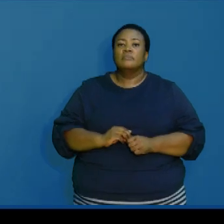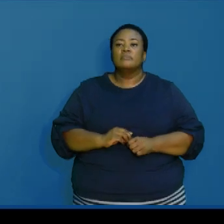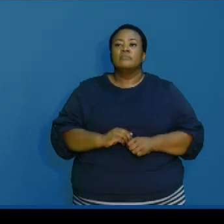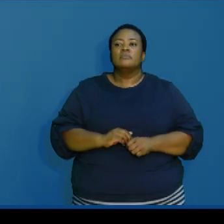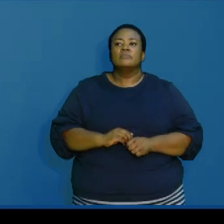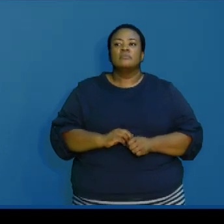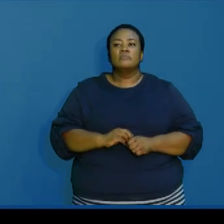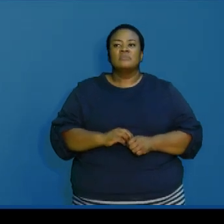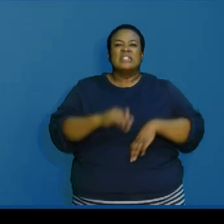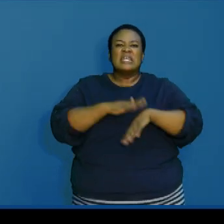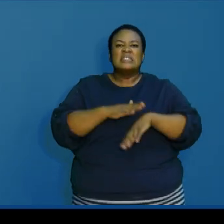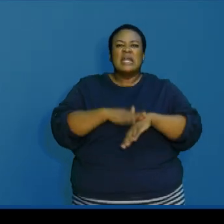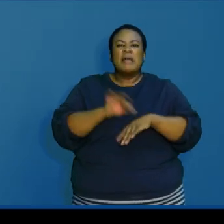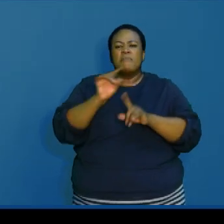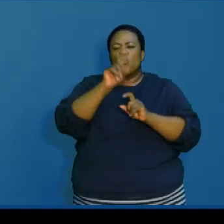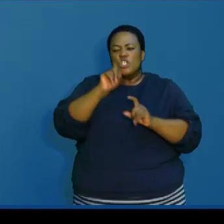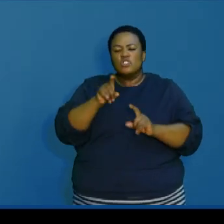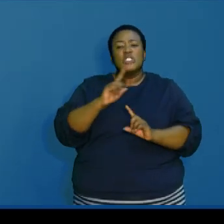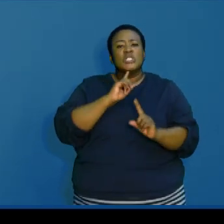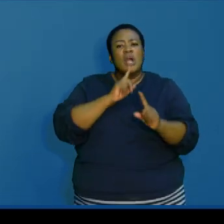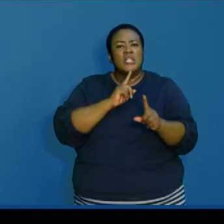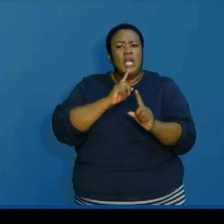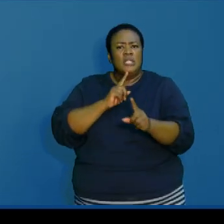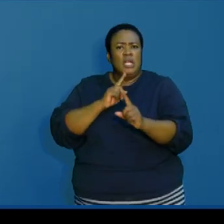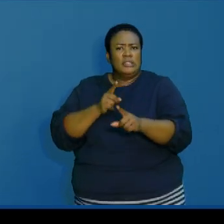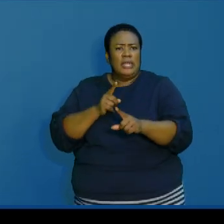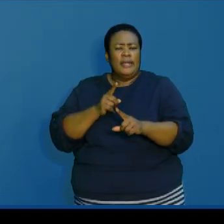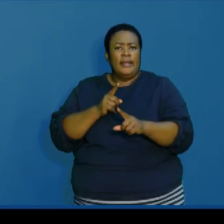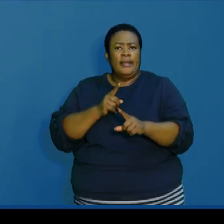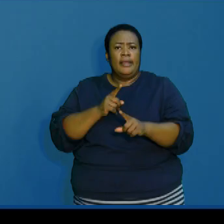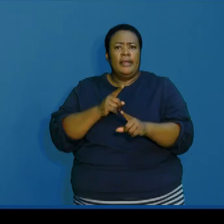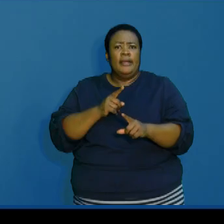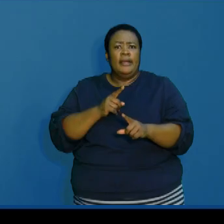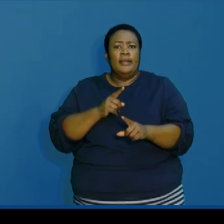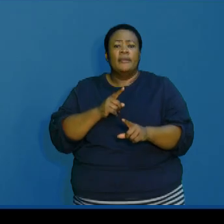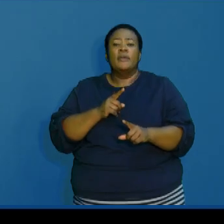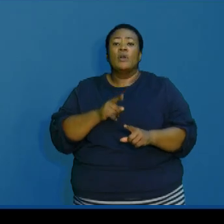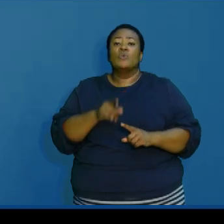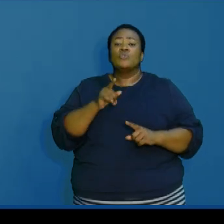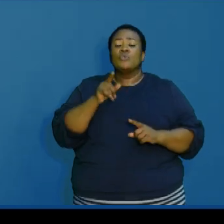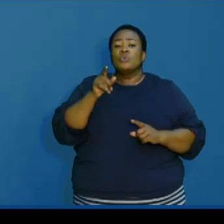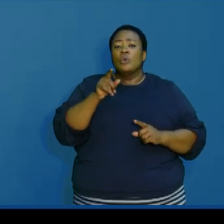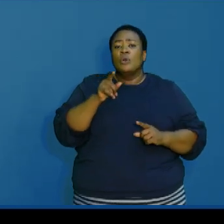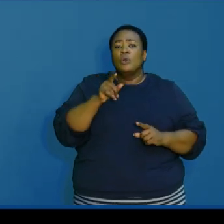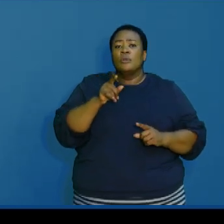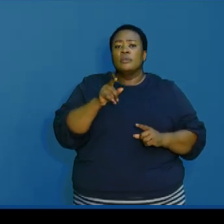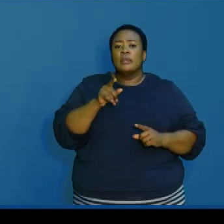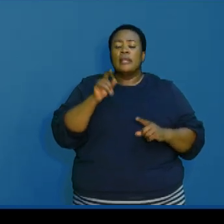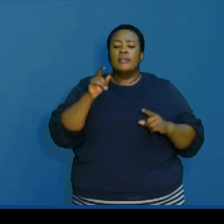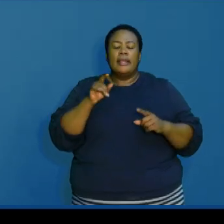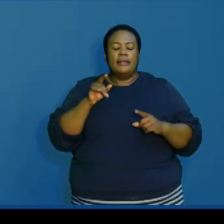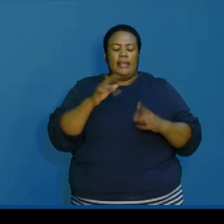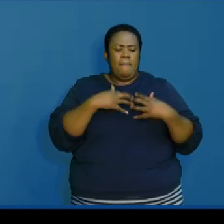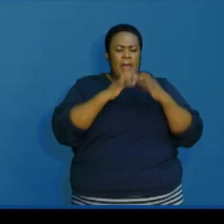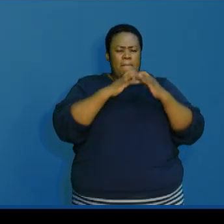When you respond to these questions, do not come up with answers outside of the text